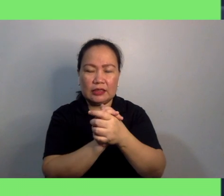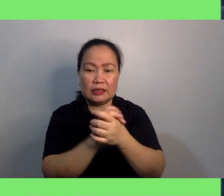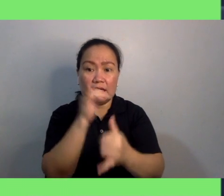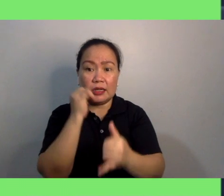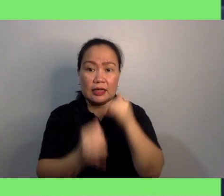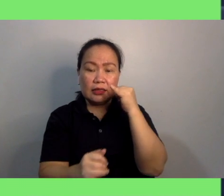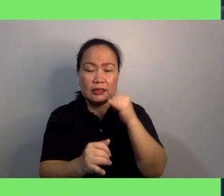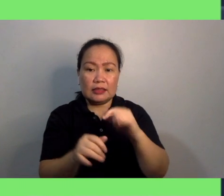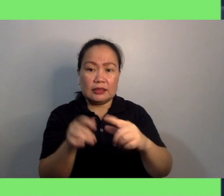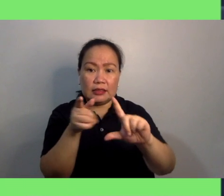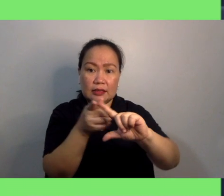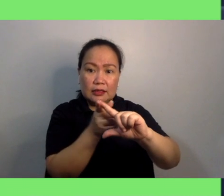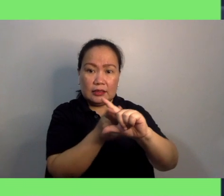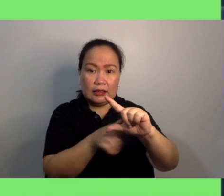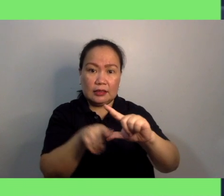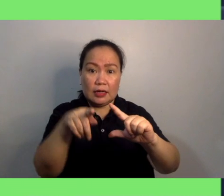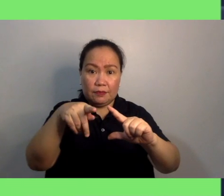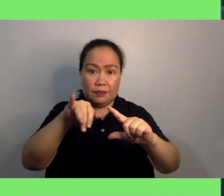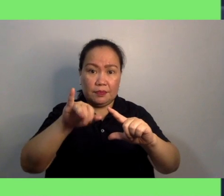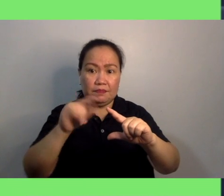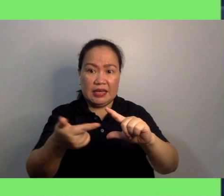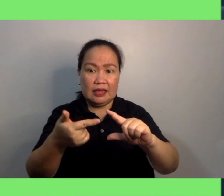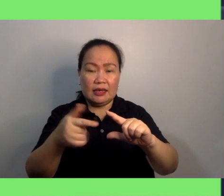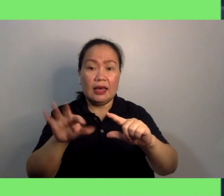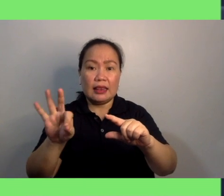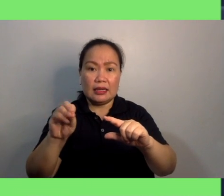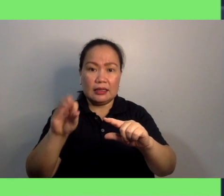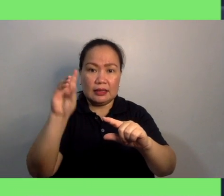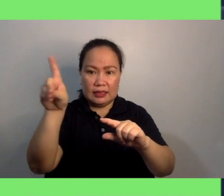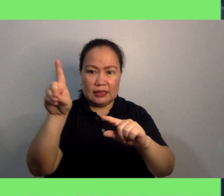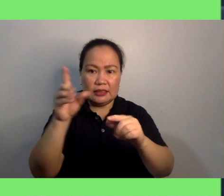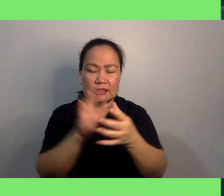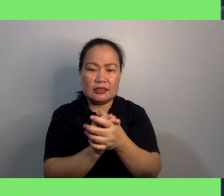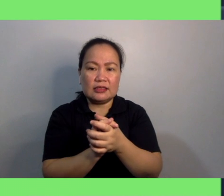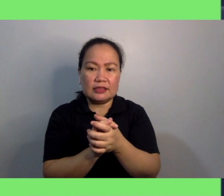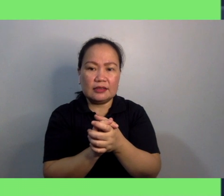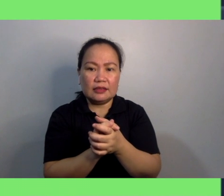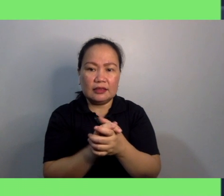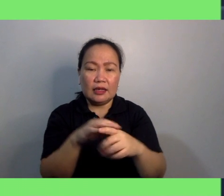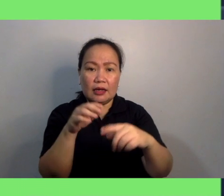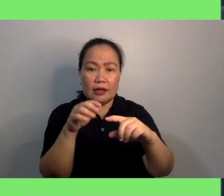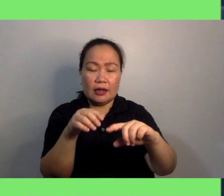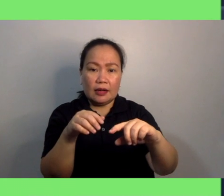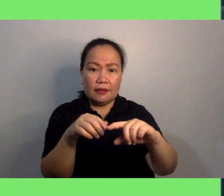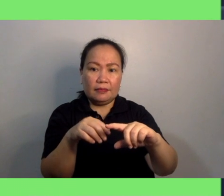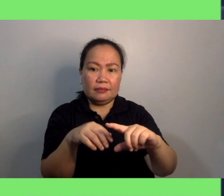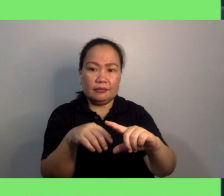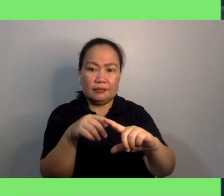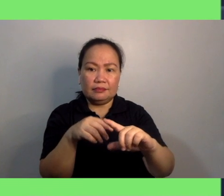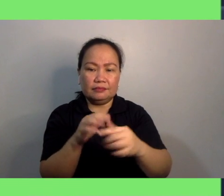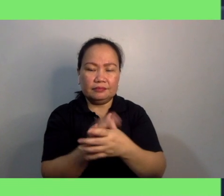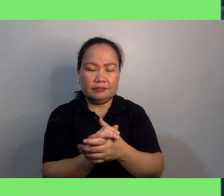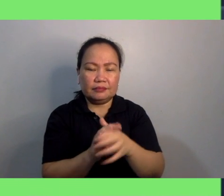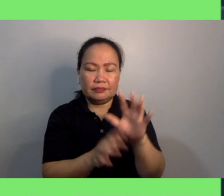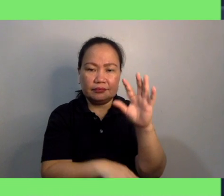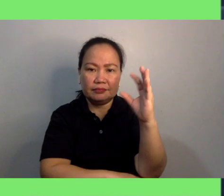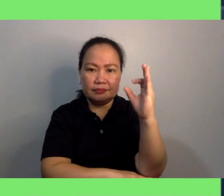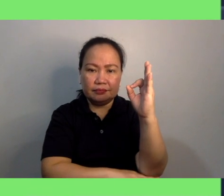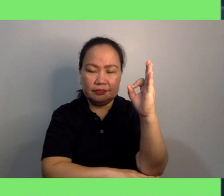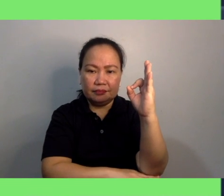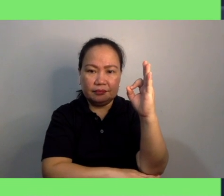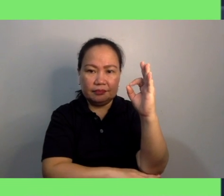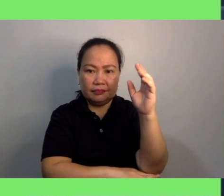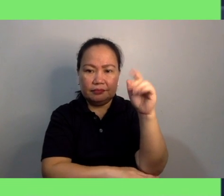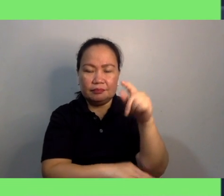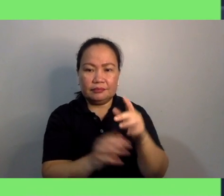And the last one, this measures 90 degrees. So, angle PIG. Now, if we will